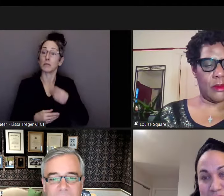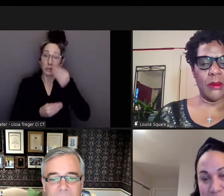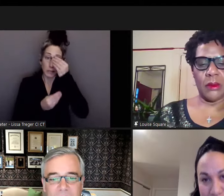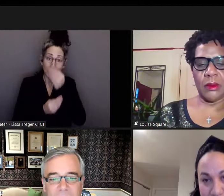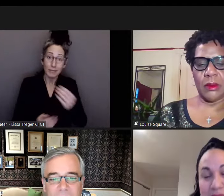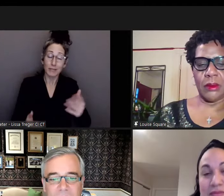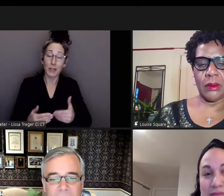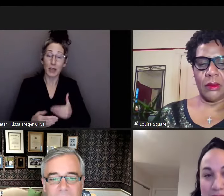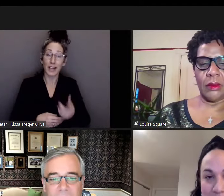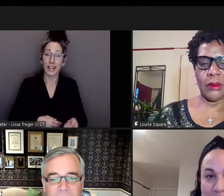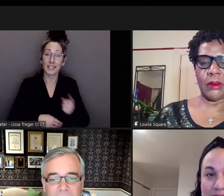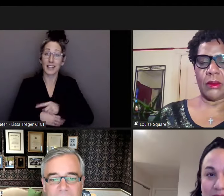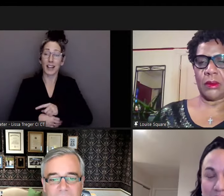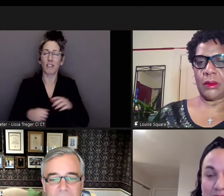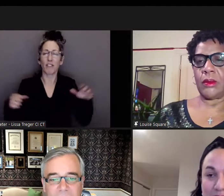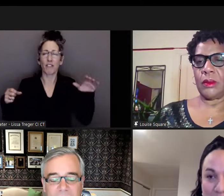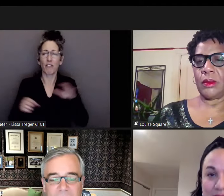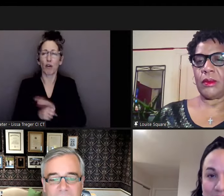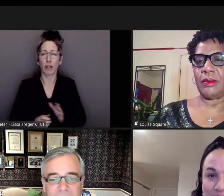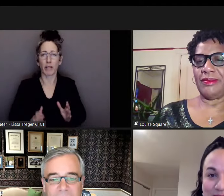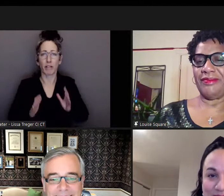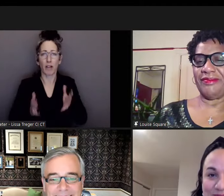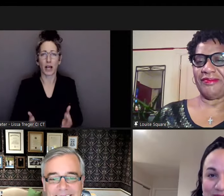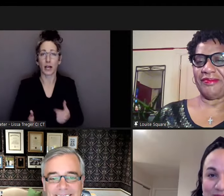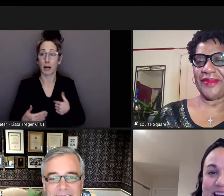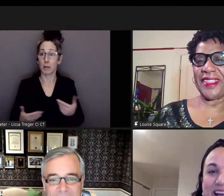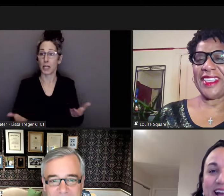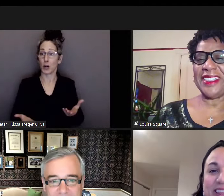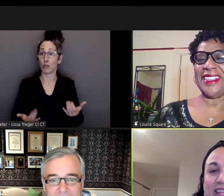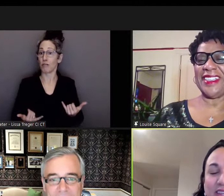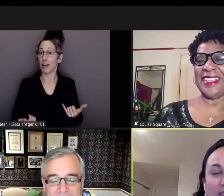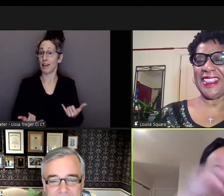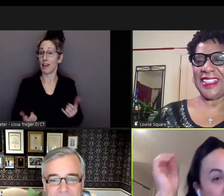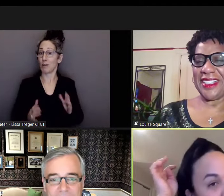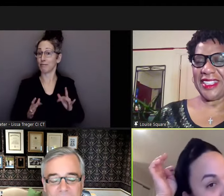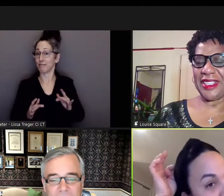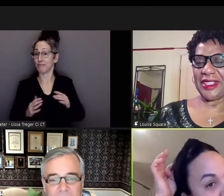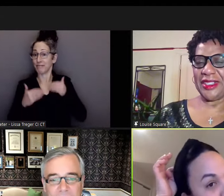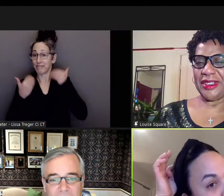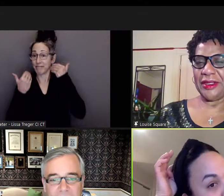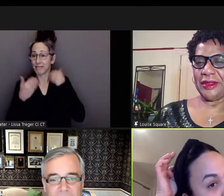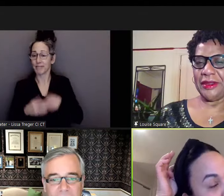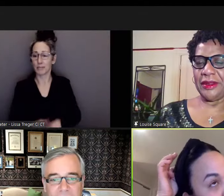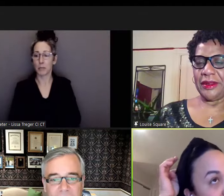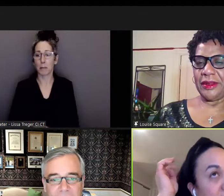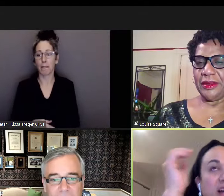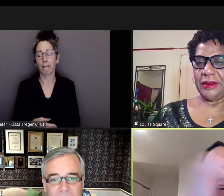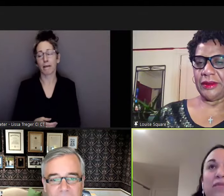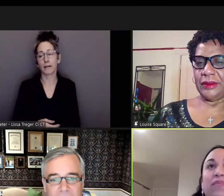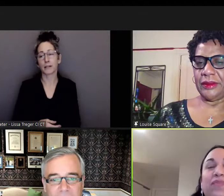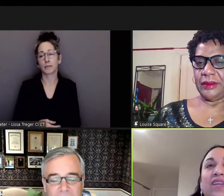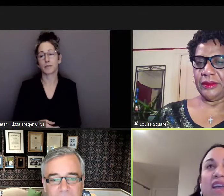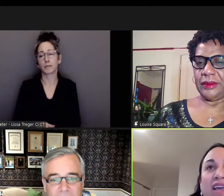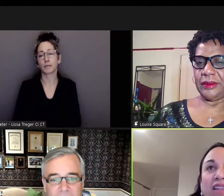totally fine. And, here I am. So. Yeah. I think the concern with